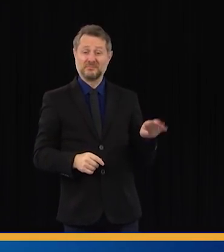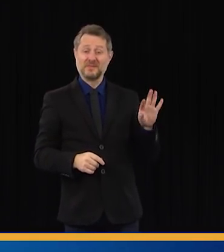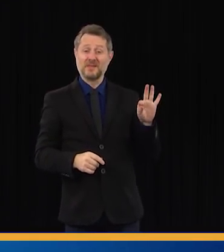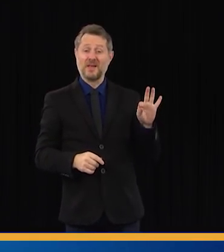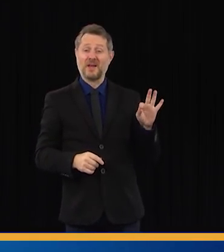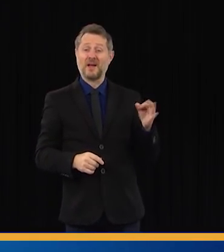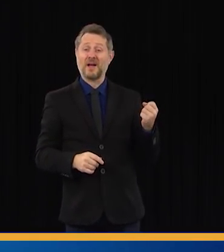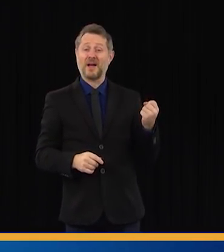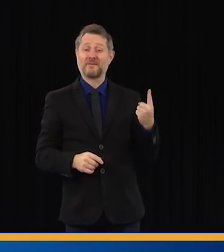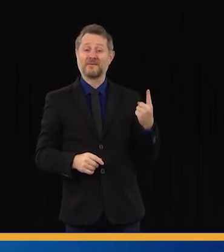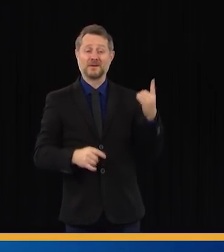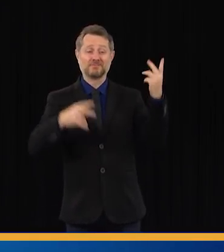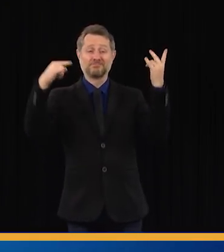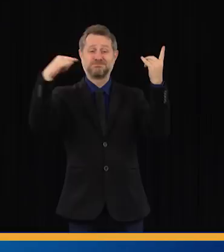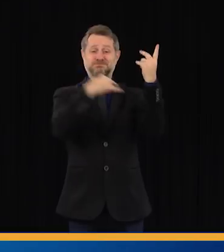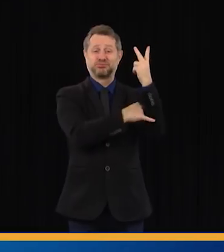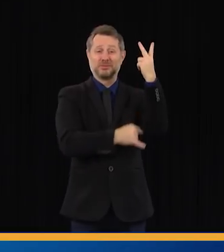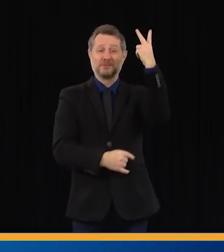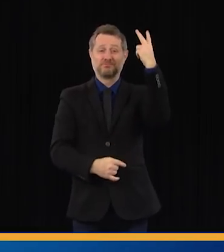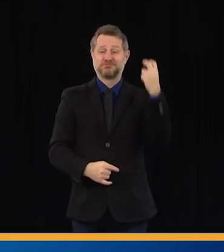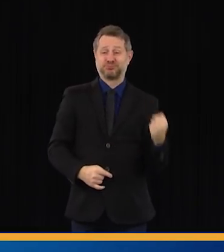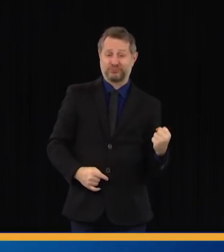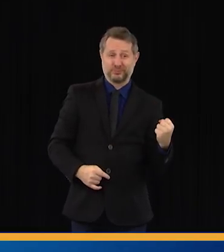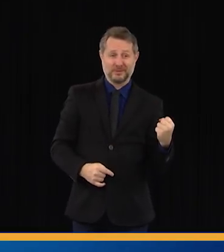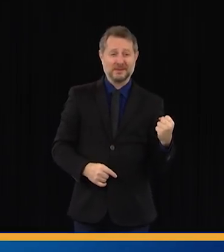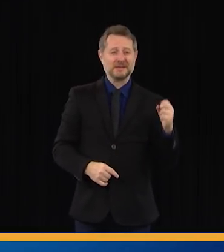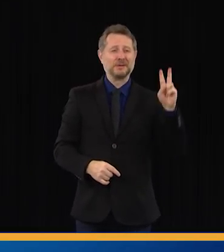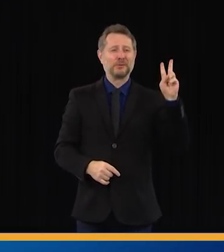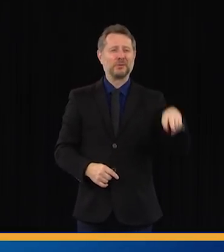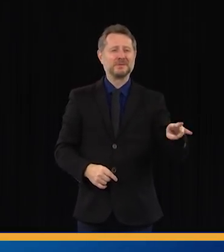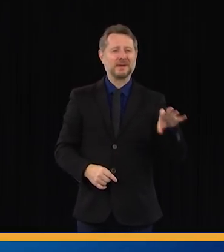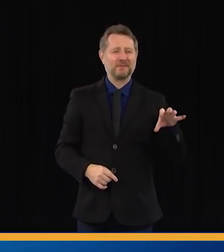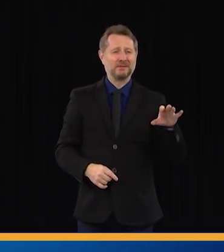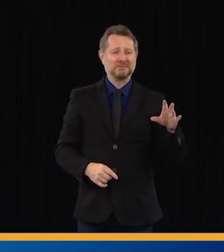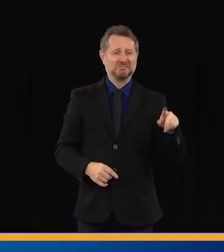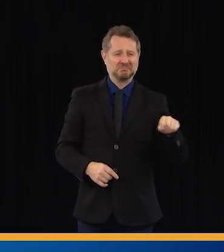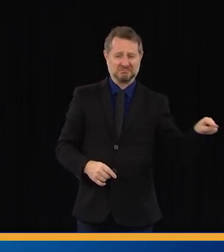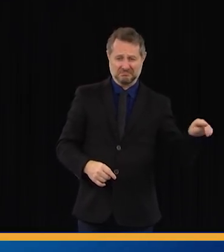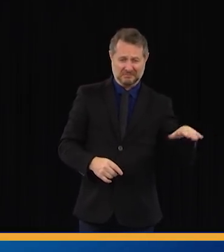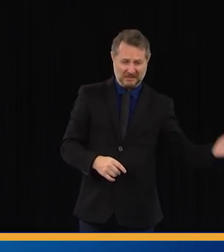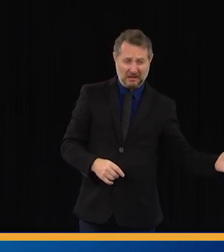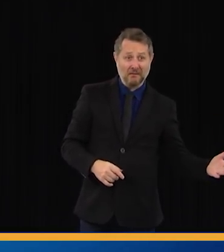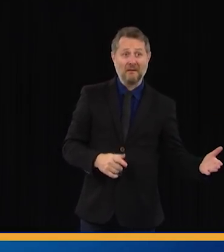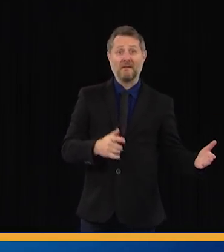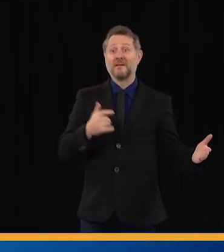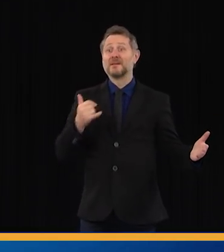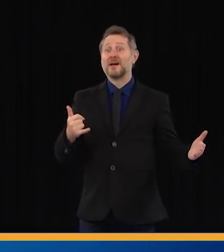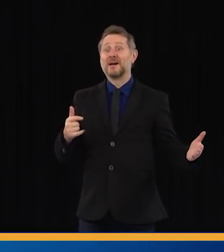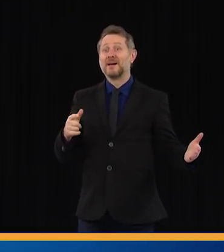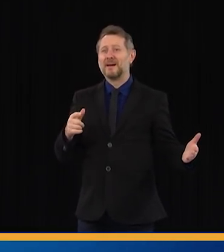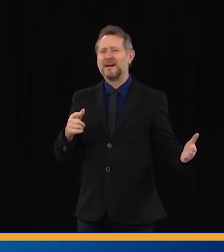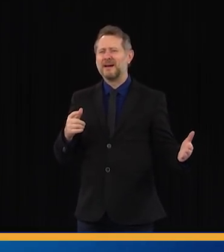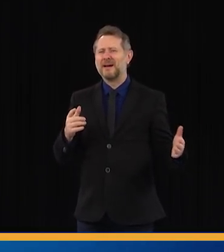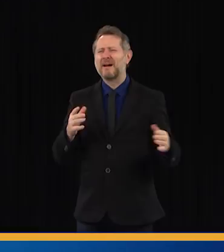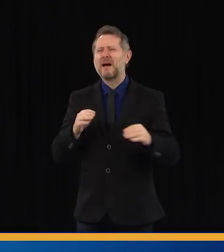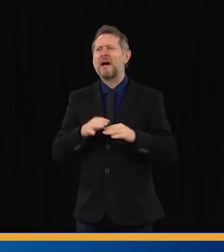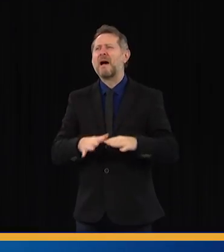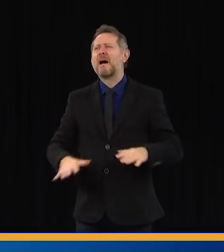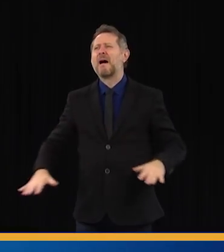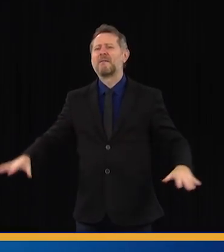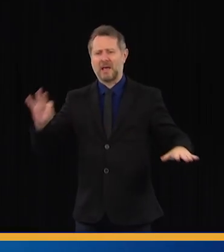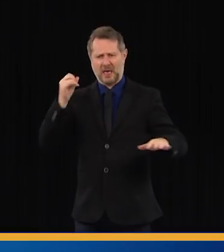2,700 lives were lost in 9/11, and 9/11 changed every New Yorker who was